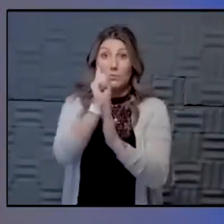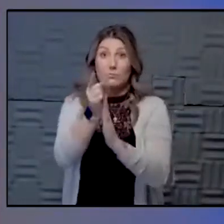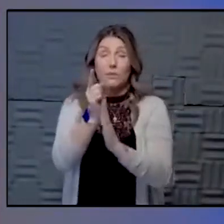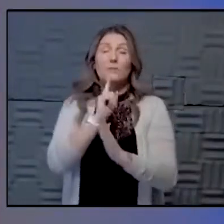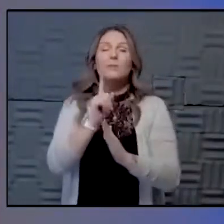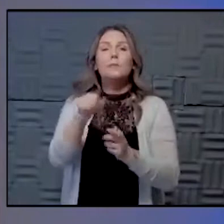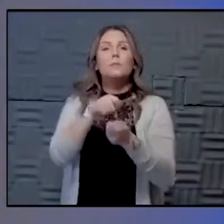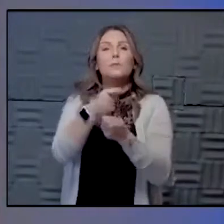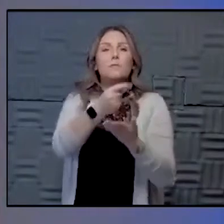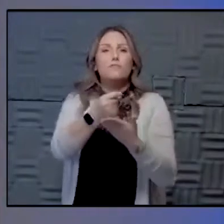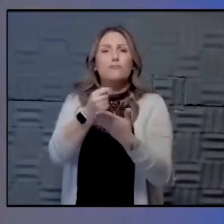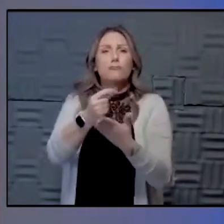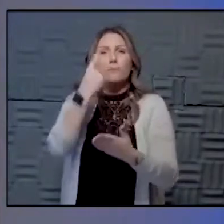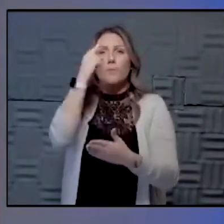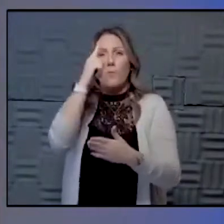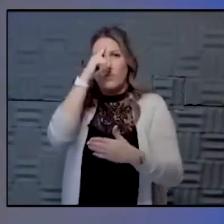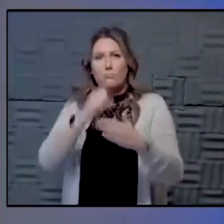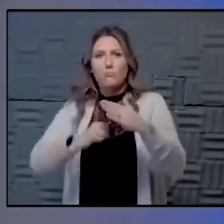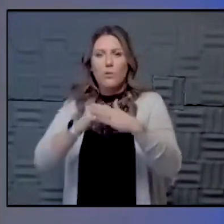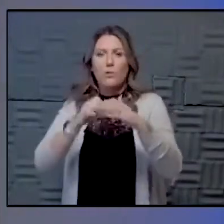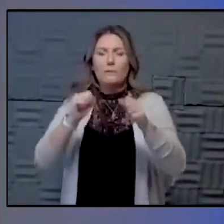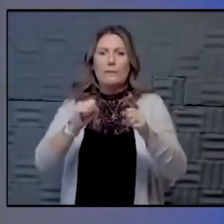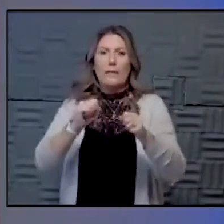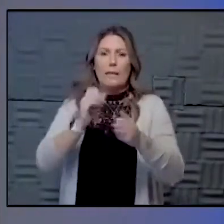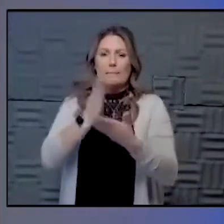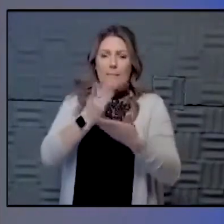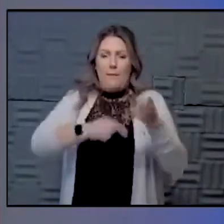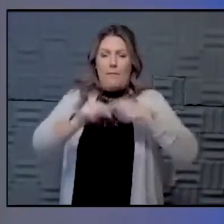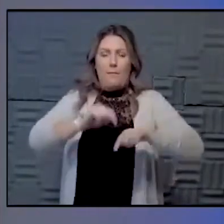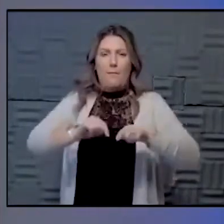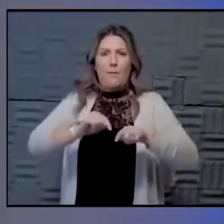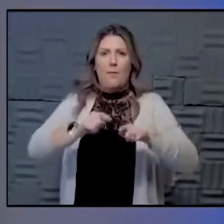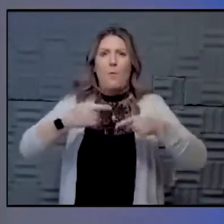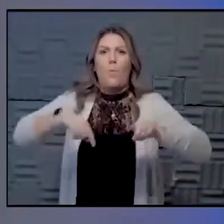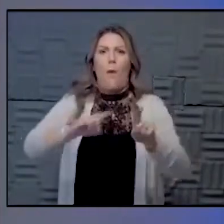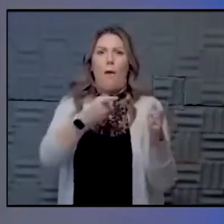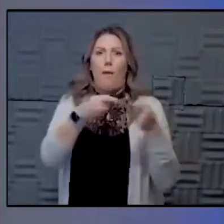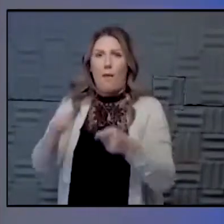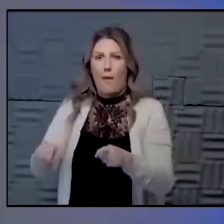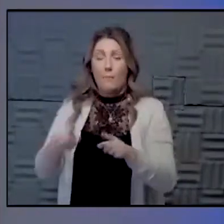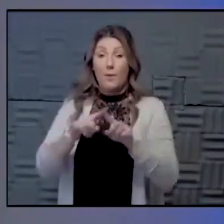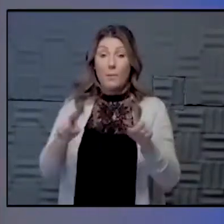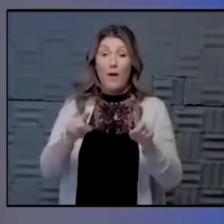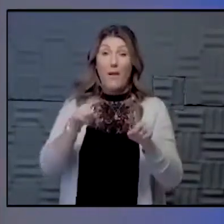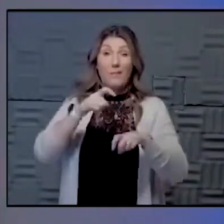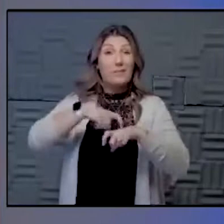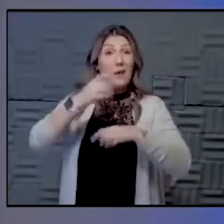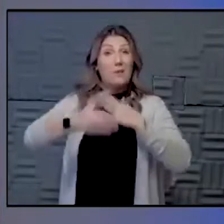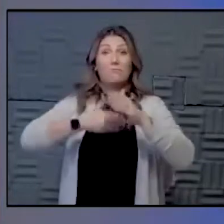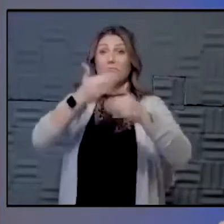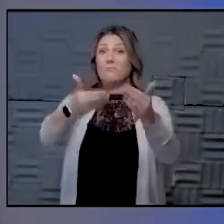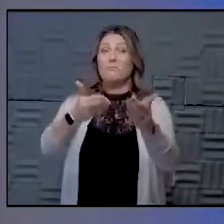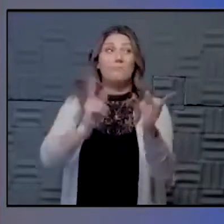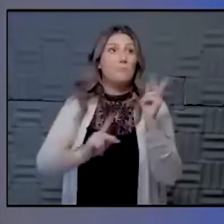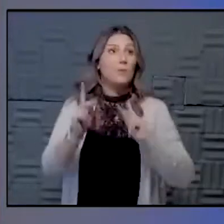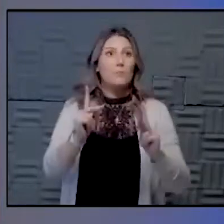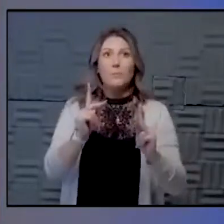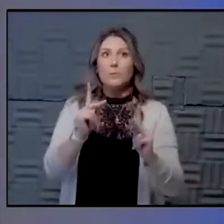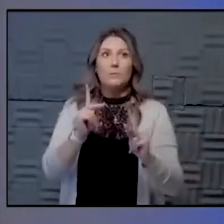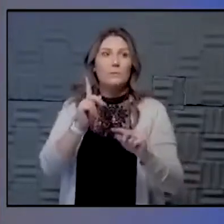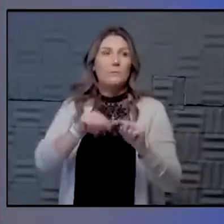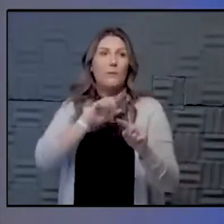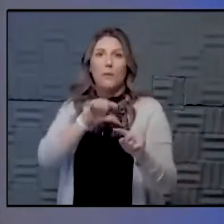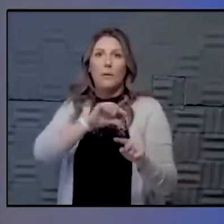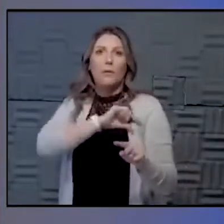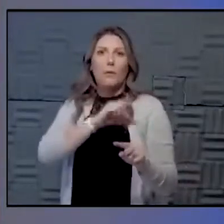for stroke that you can try and reverse these stroke symptoms as they're happening, but as time goes on, people they're not eligible for